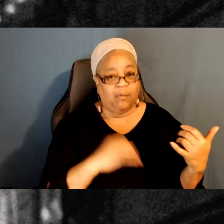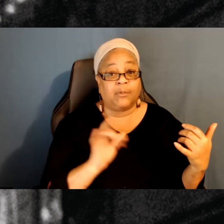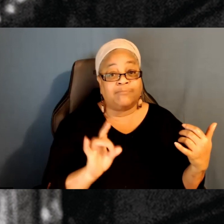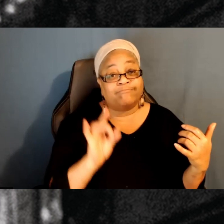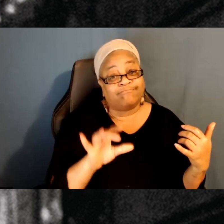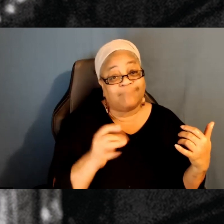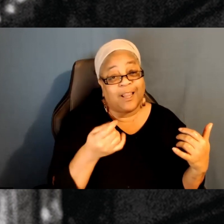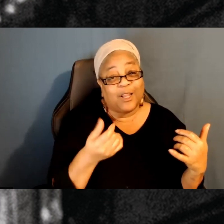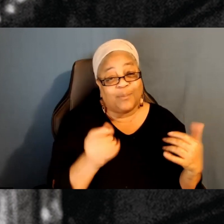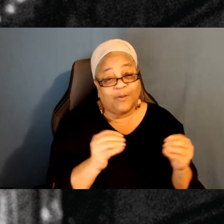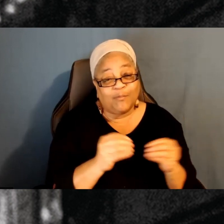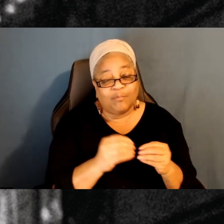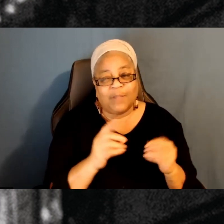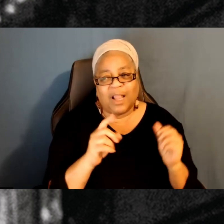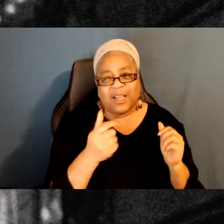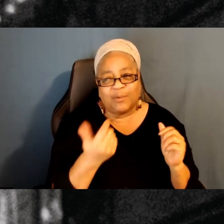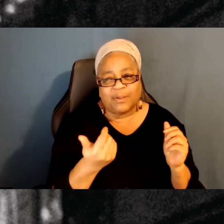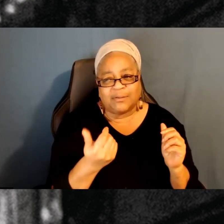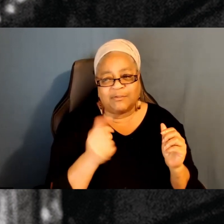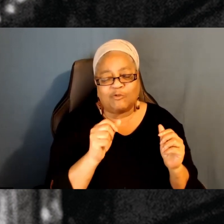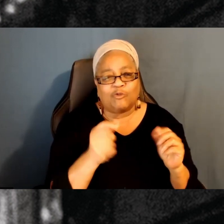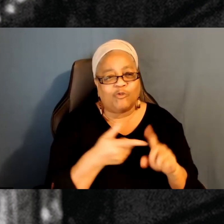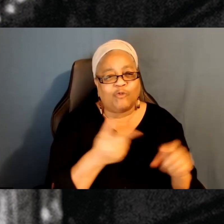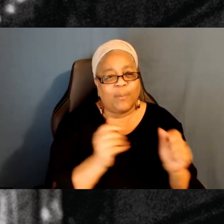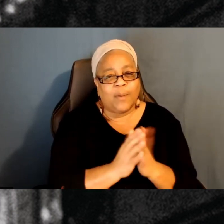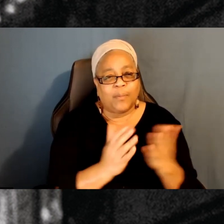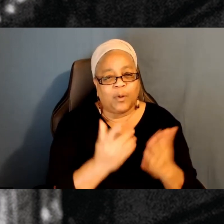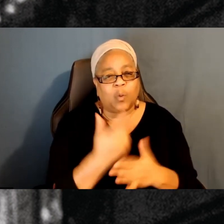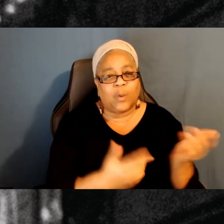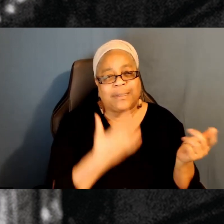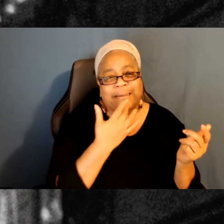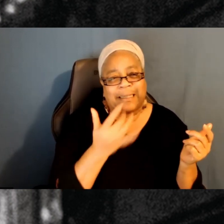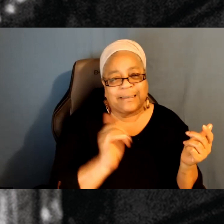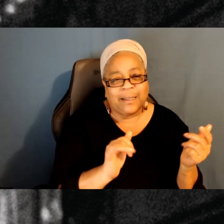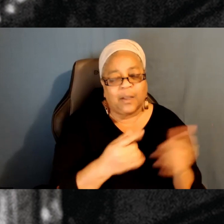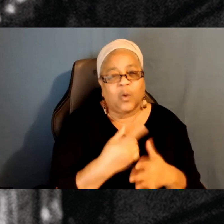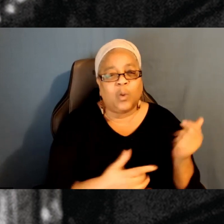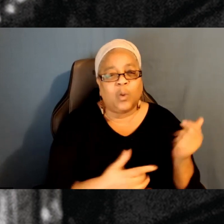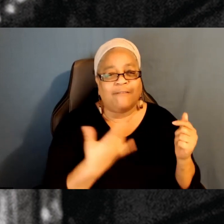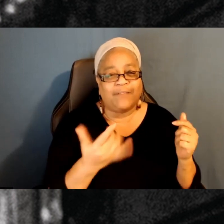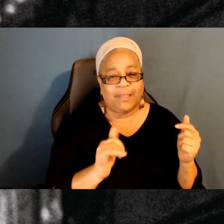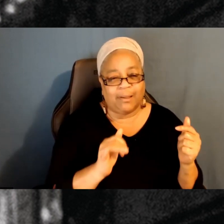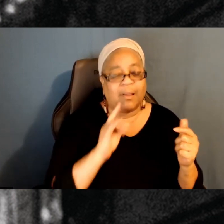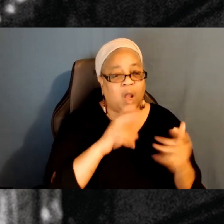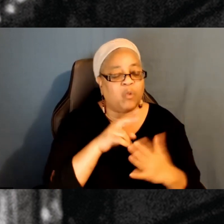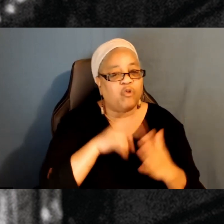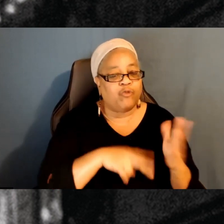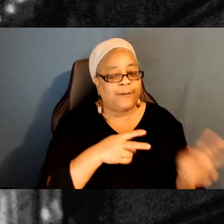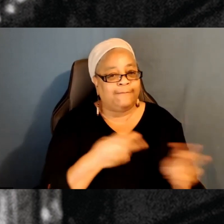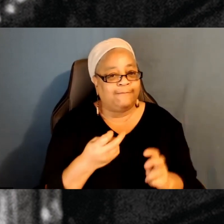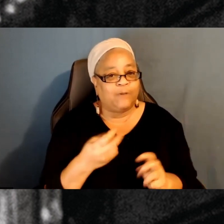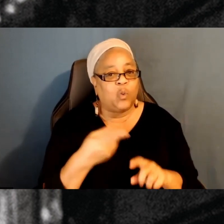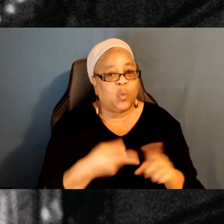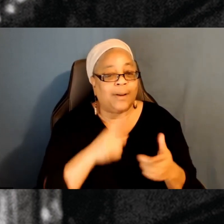or what that feels like, or what that sounds like in the book, by reading an excerpt from what functions